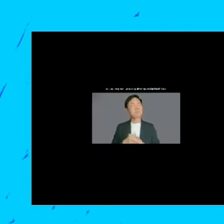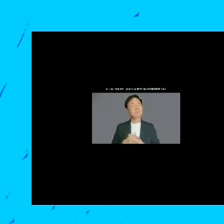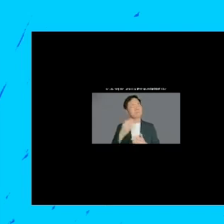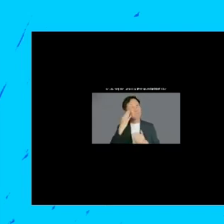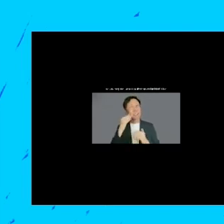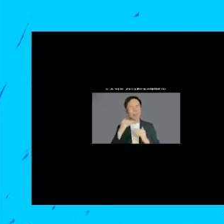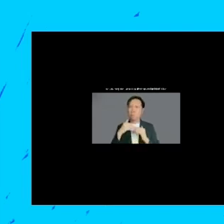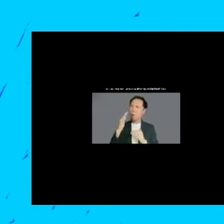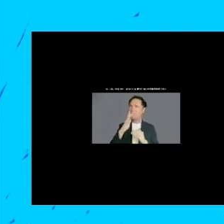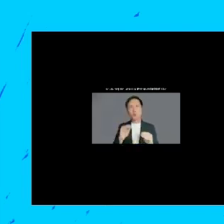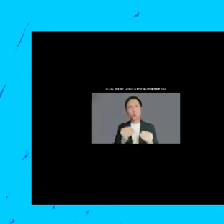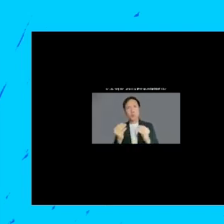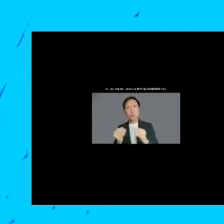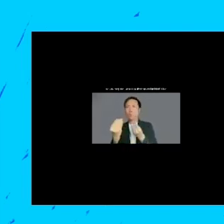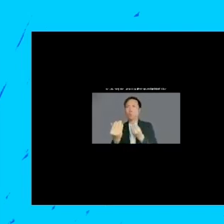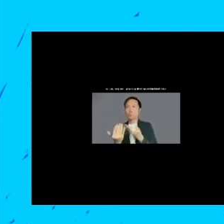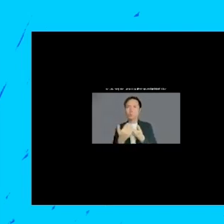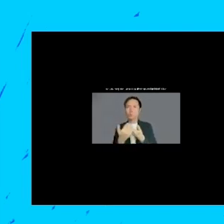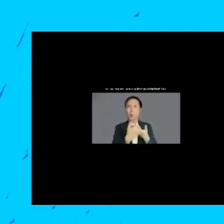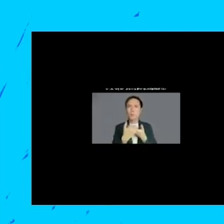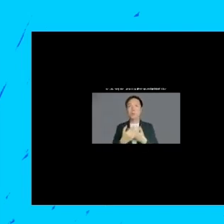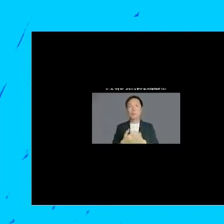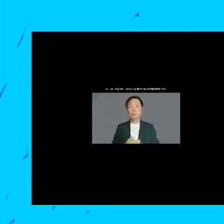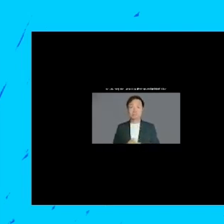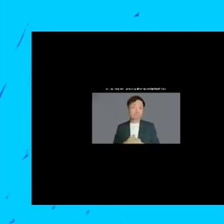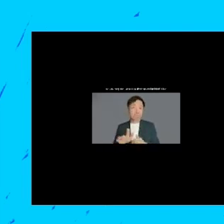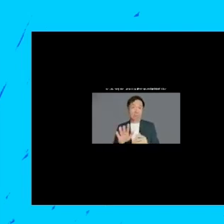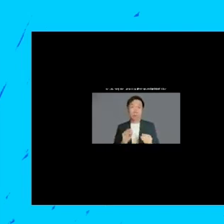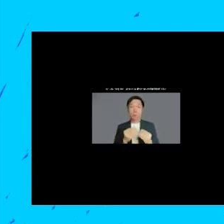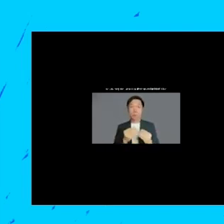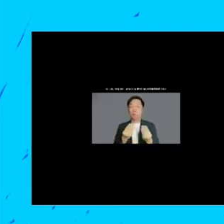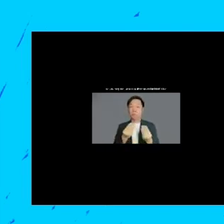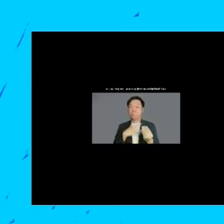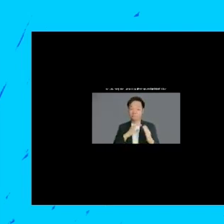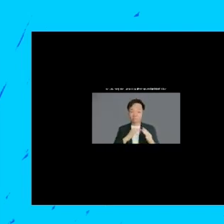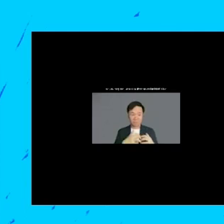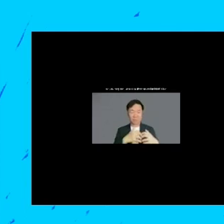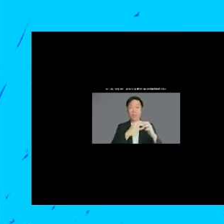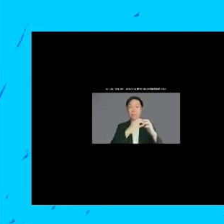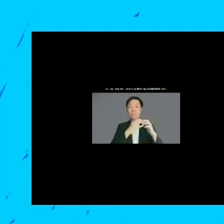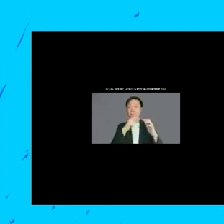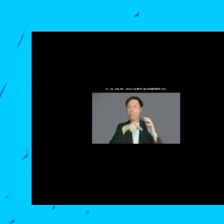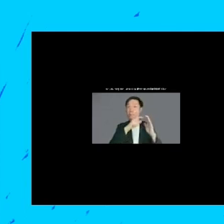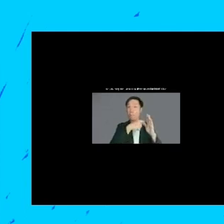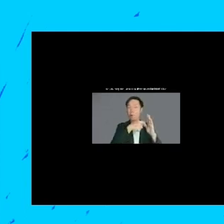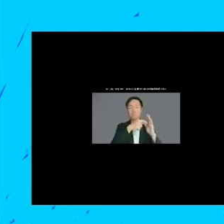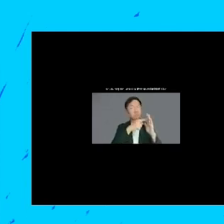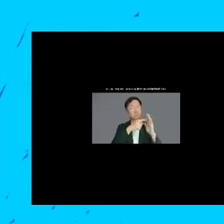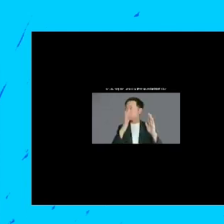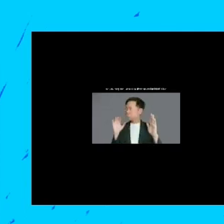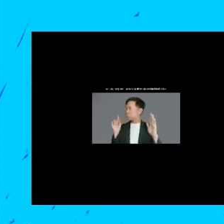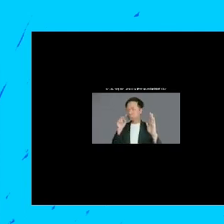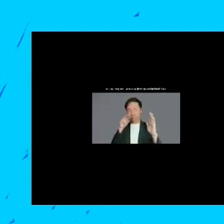people to join the programs when they see that young people have created the programs. That is why we stick on the saying that